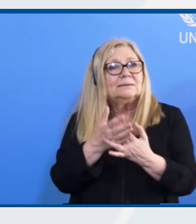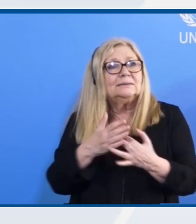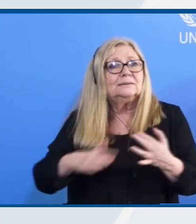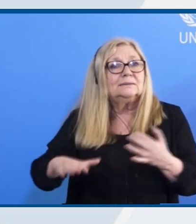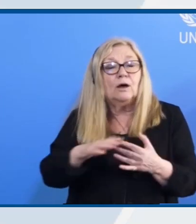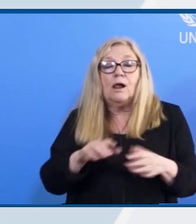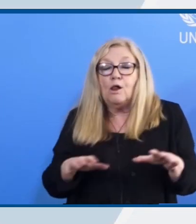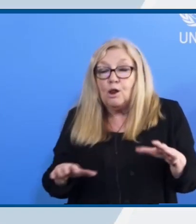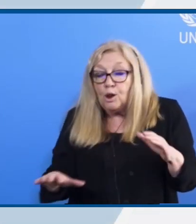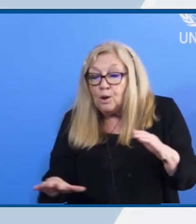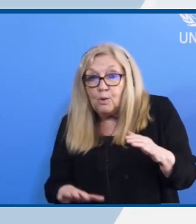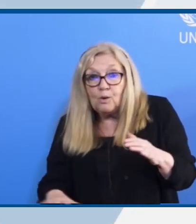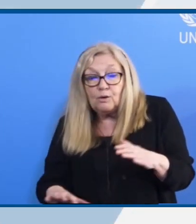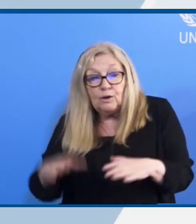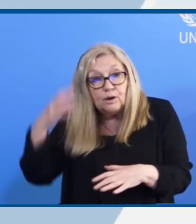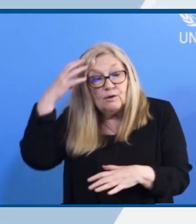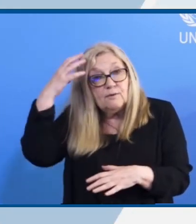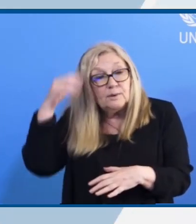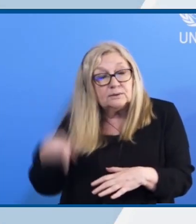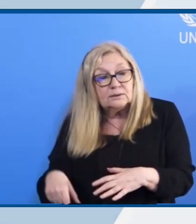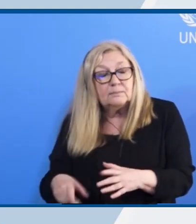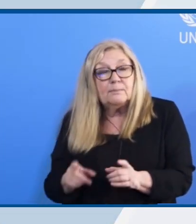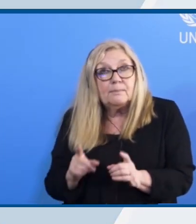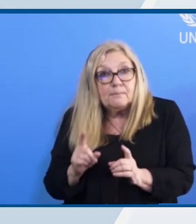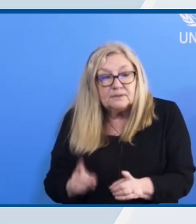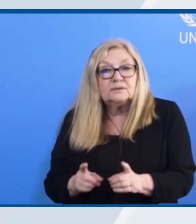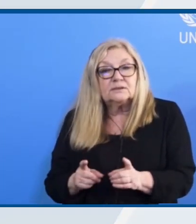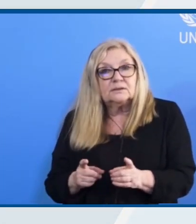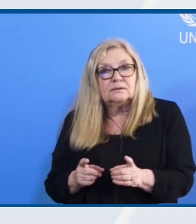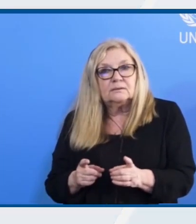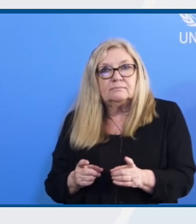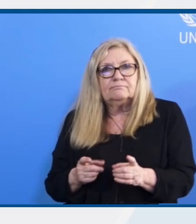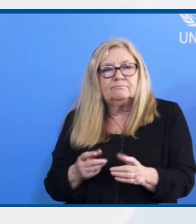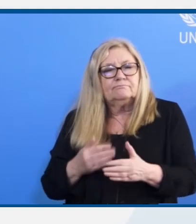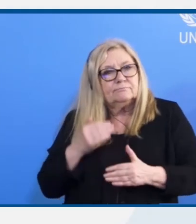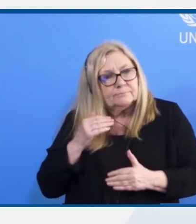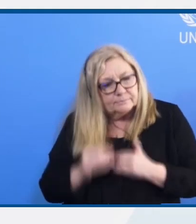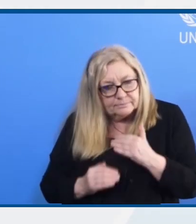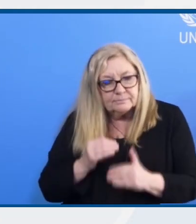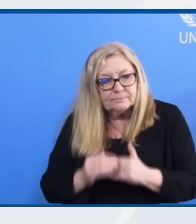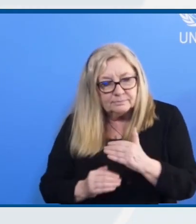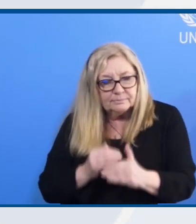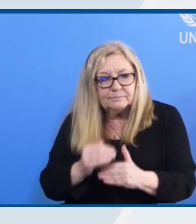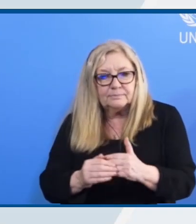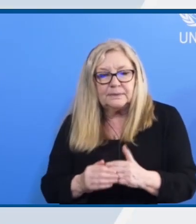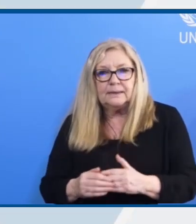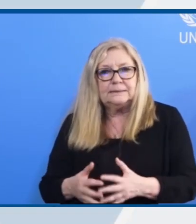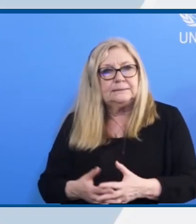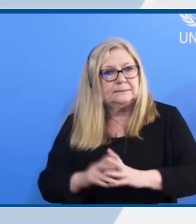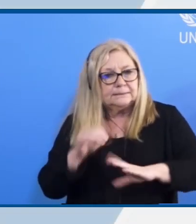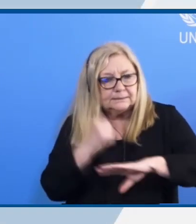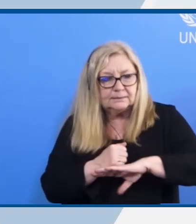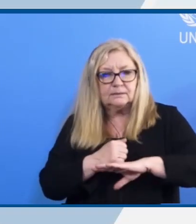government must set up and continuously feed and lead the platform of multi-stakeholder and community